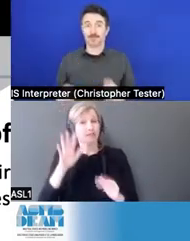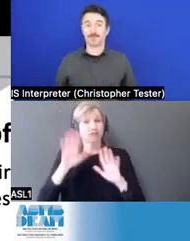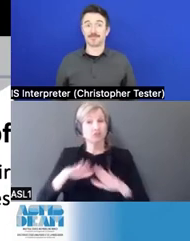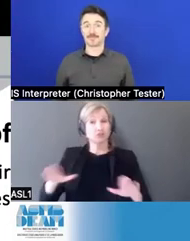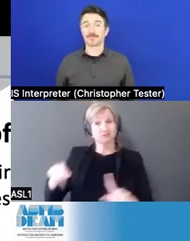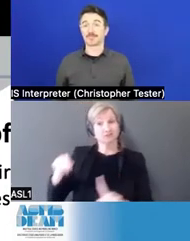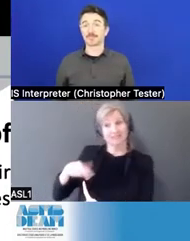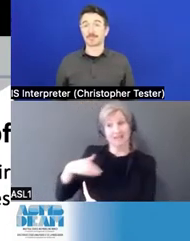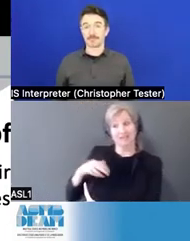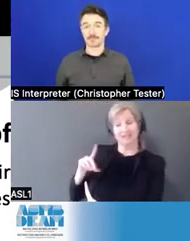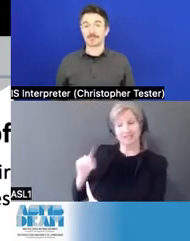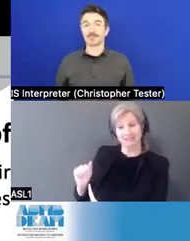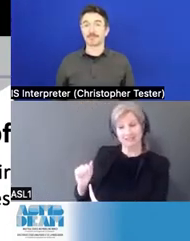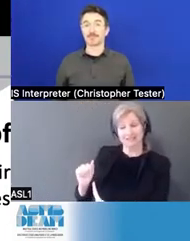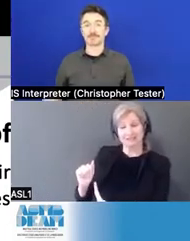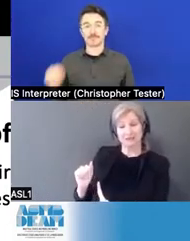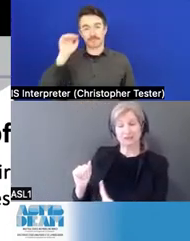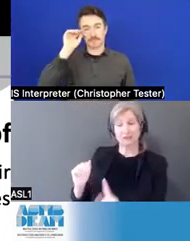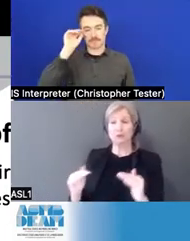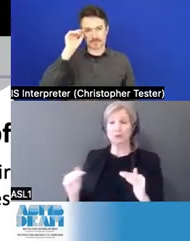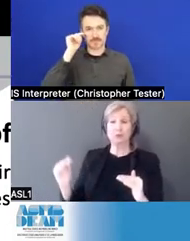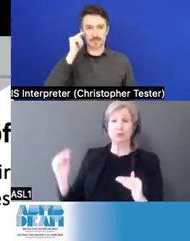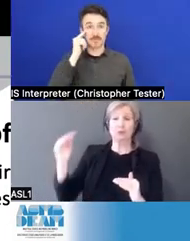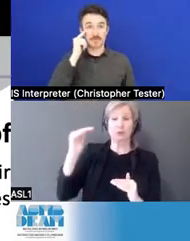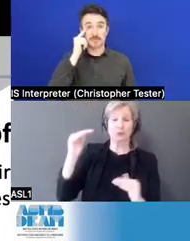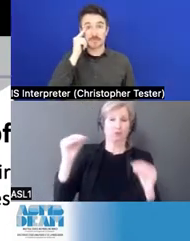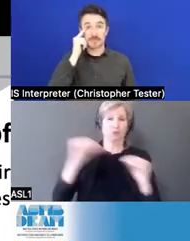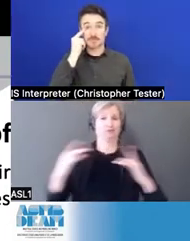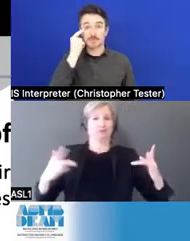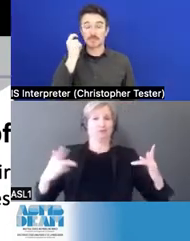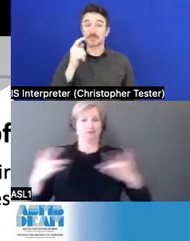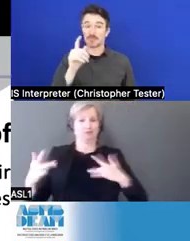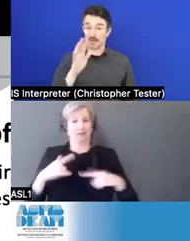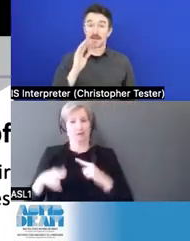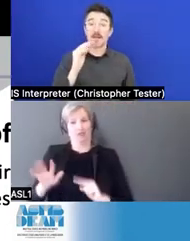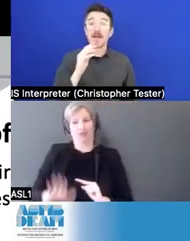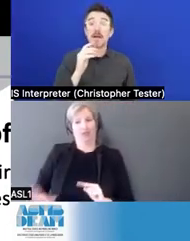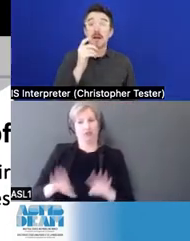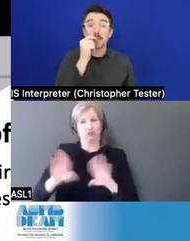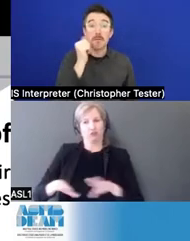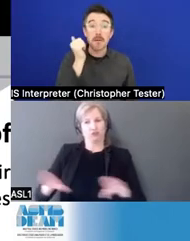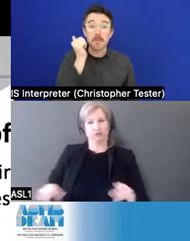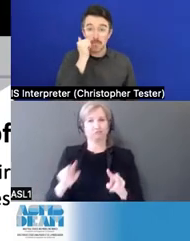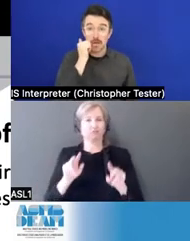disabilities were very or extremely concerned about their children's amount